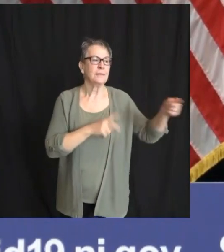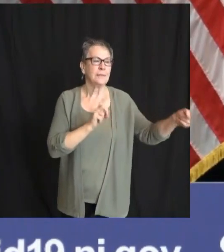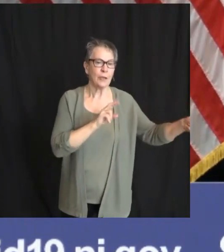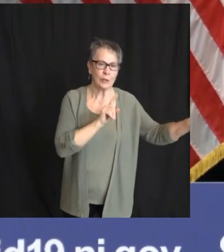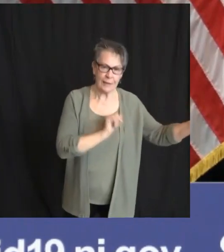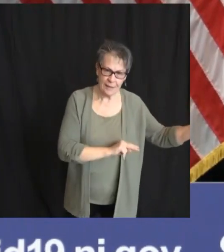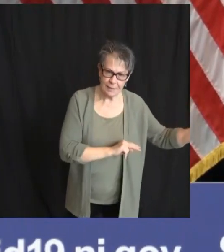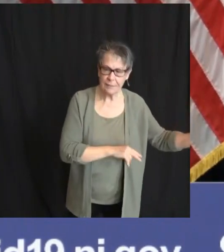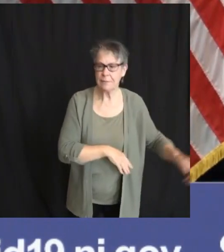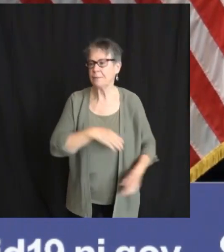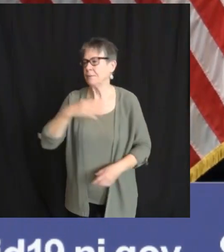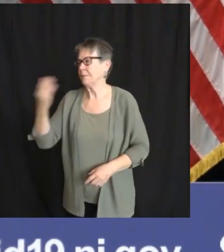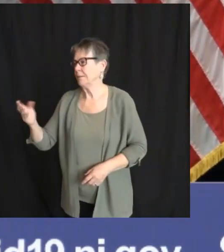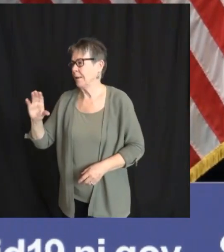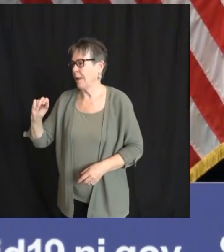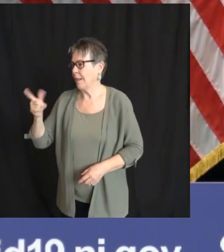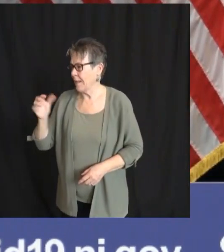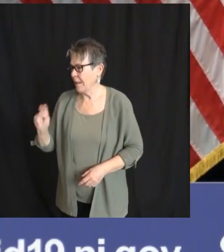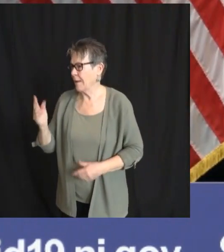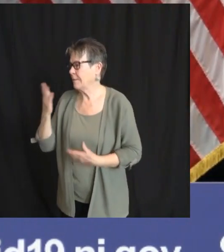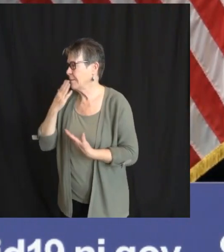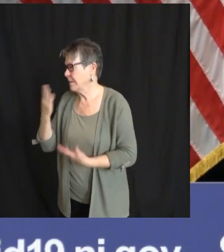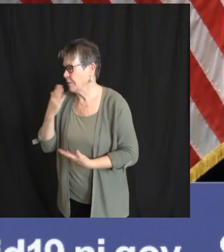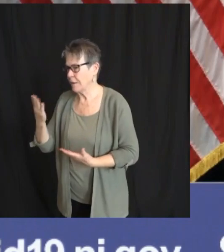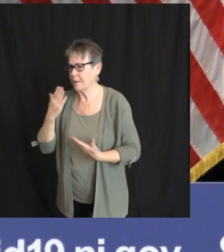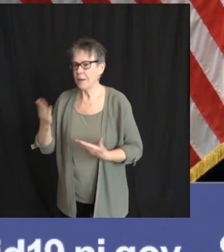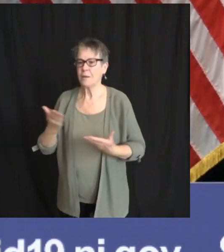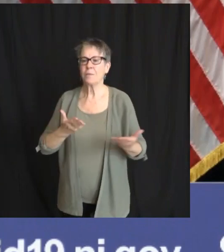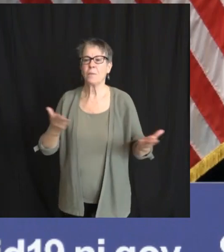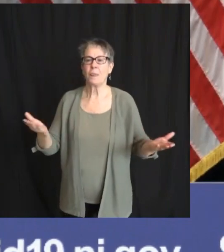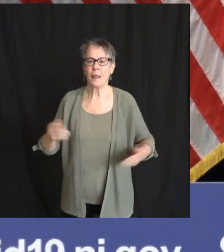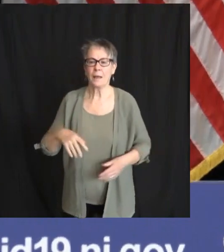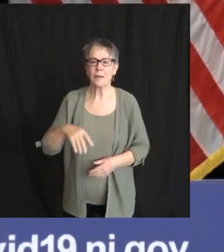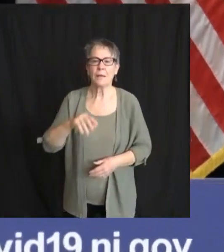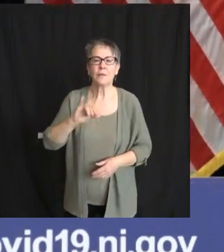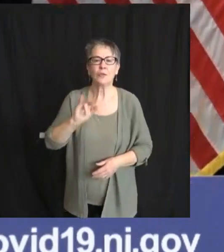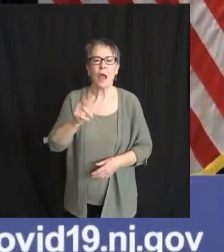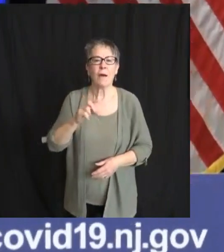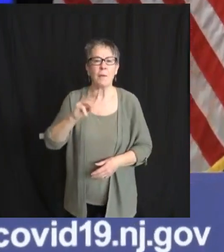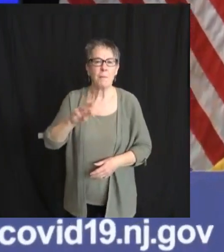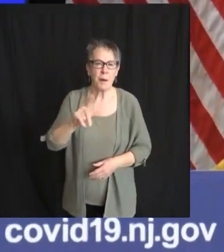Maples, Chief Counsel Matt Platkin. To the rest of the team, thank you and God bless you.